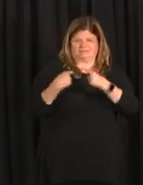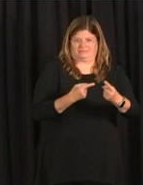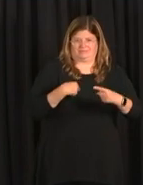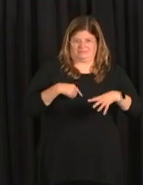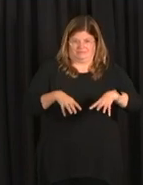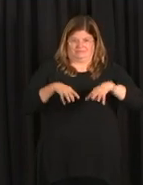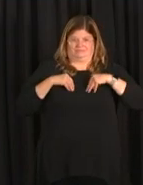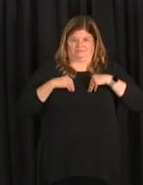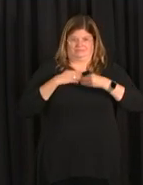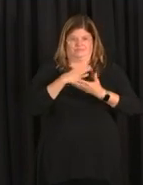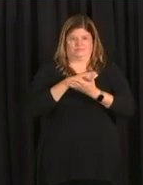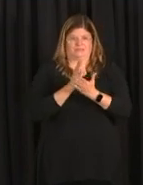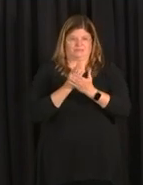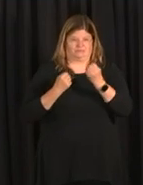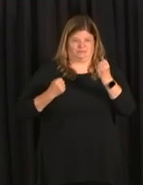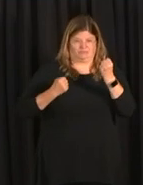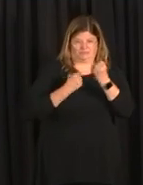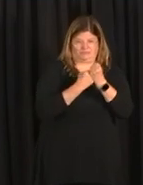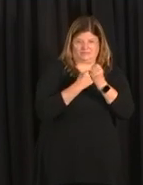Act in